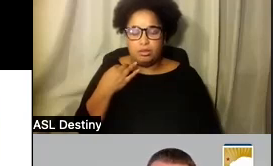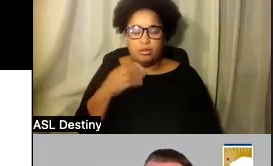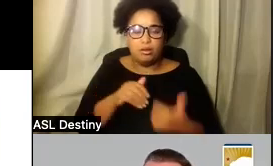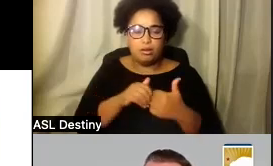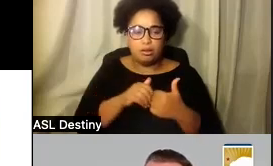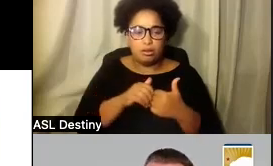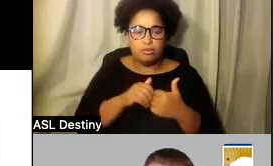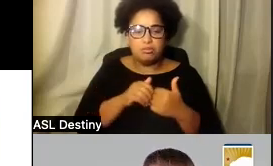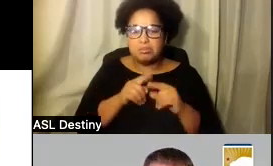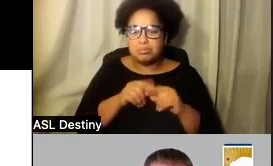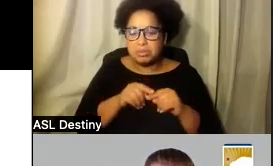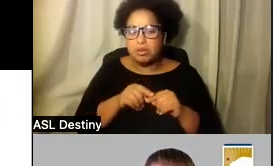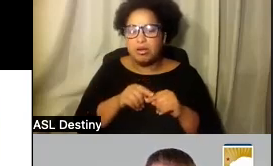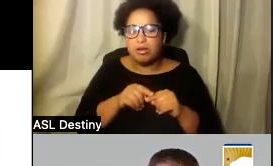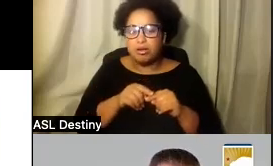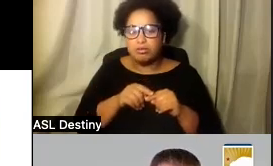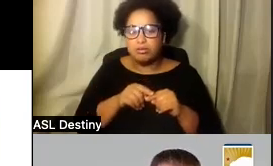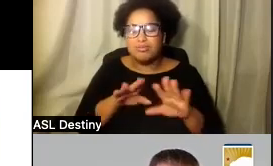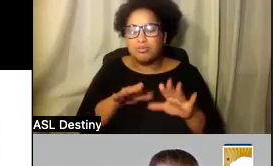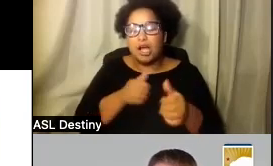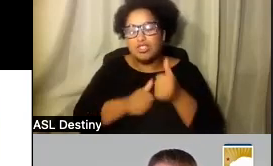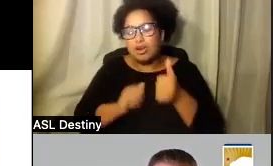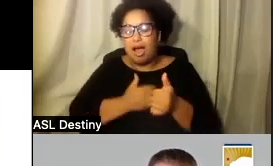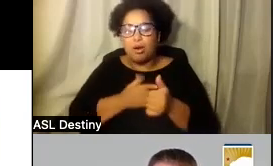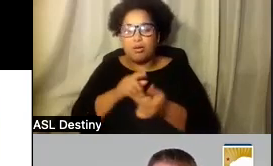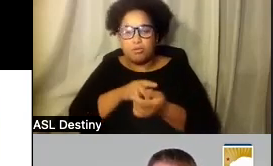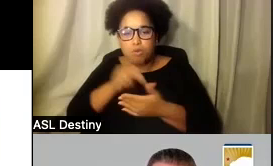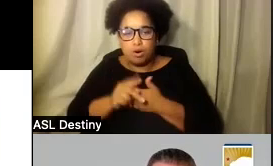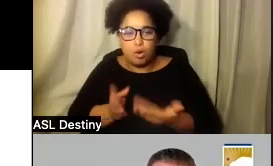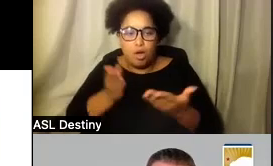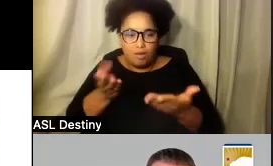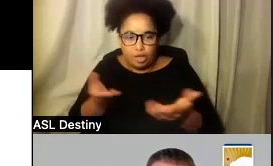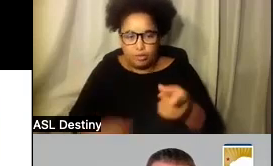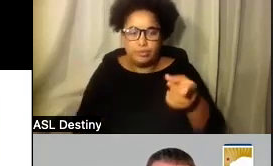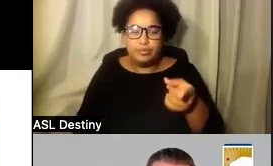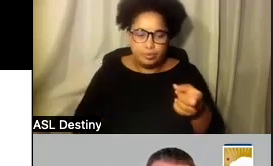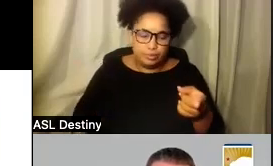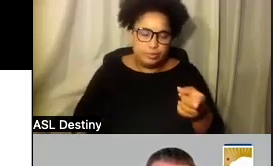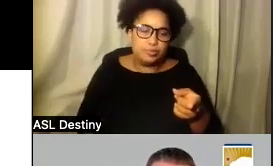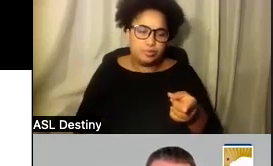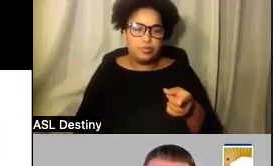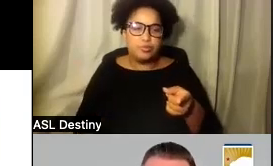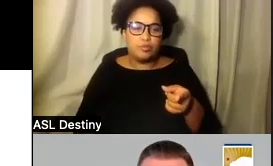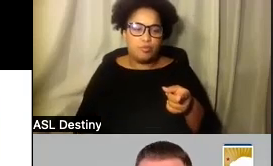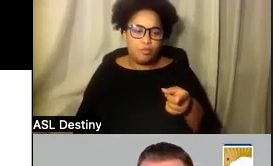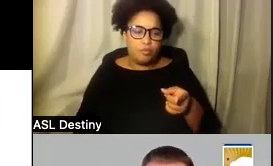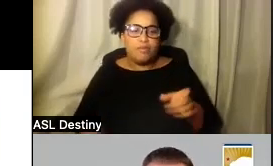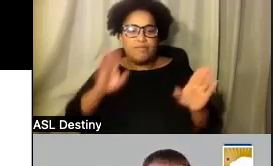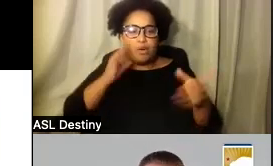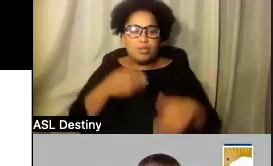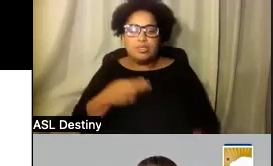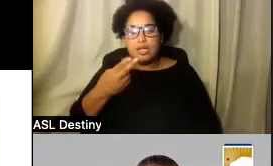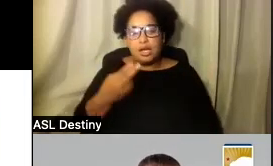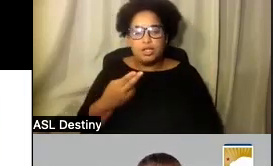various programs that we offer here. So I would say focus on Hazard Mitigation Grant Program, HMGP, which is obviously the